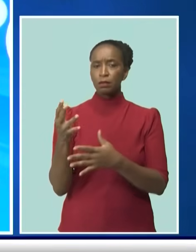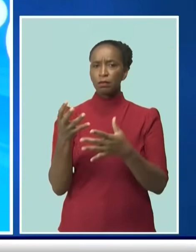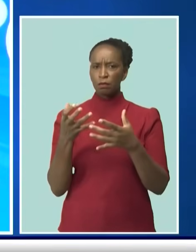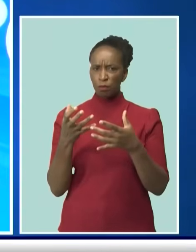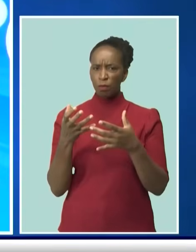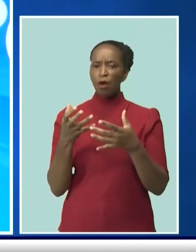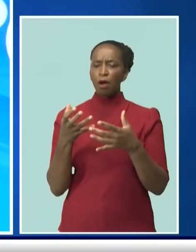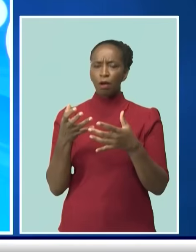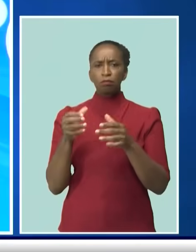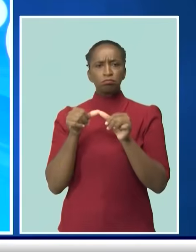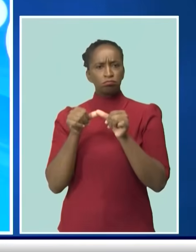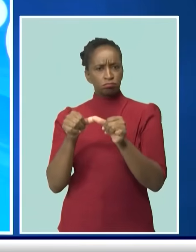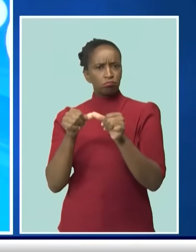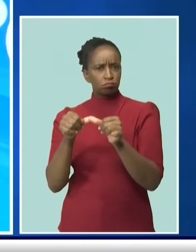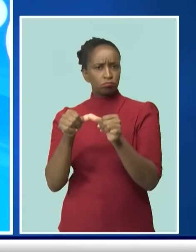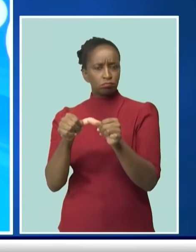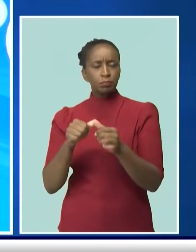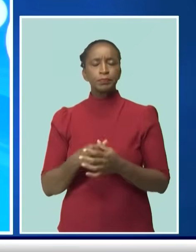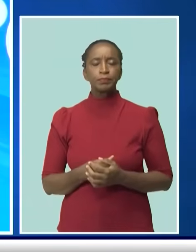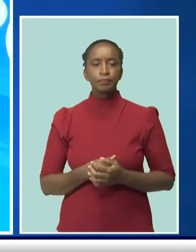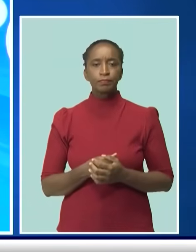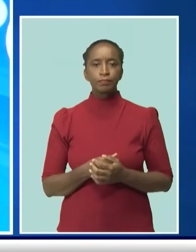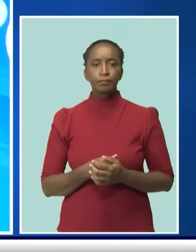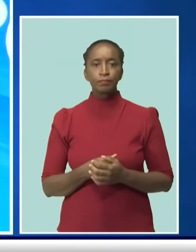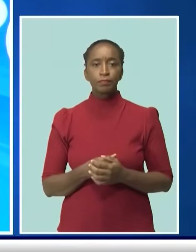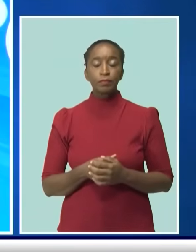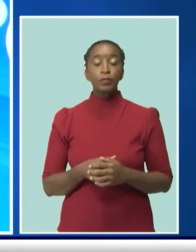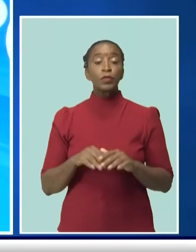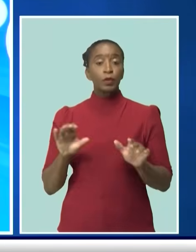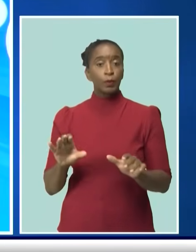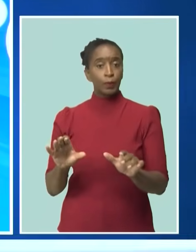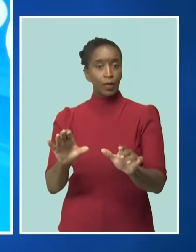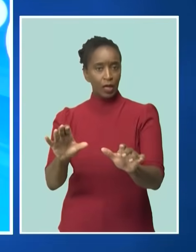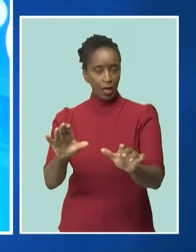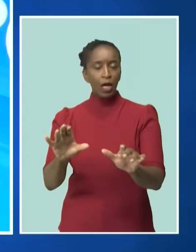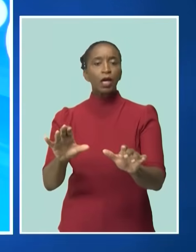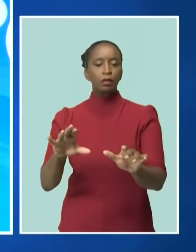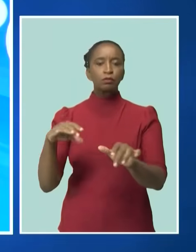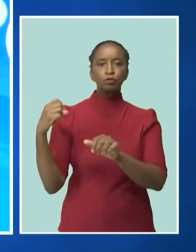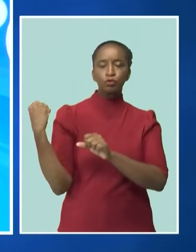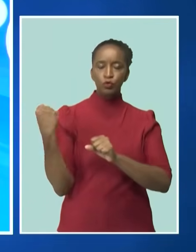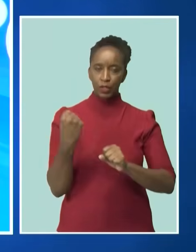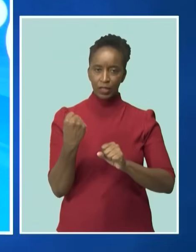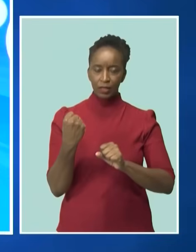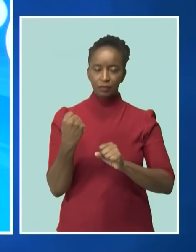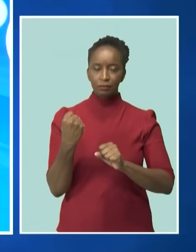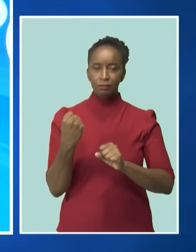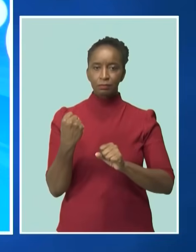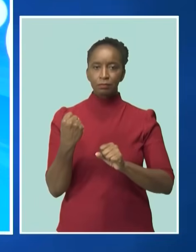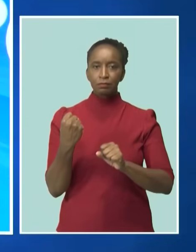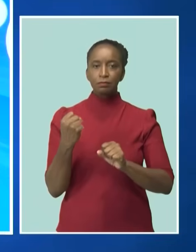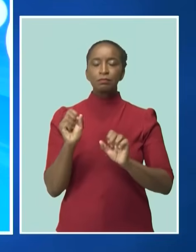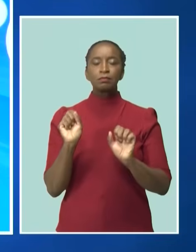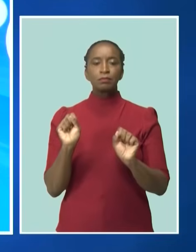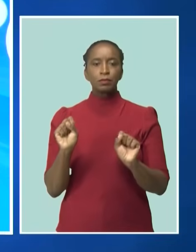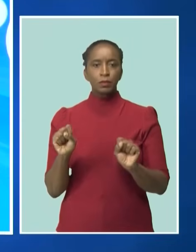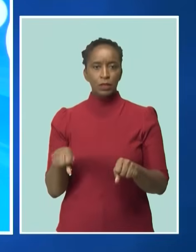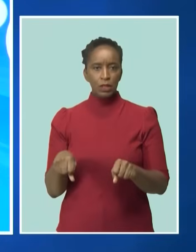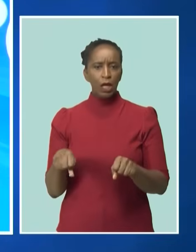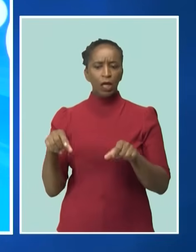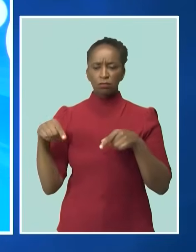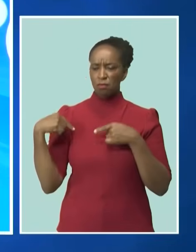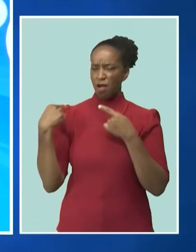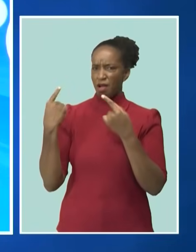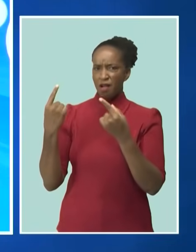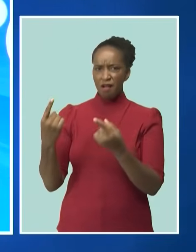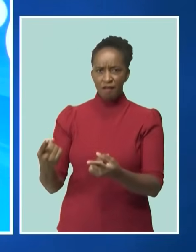sustainable so that we operate from a position of strength and can deliver on the consistent values to